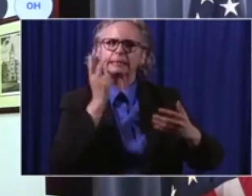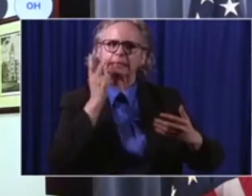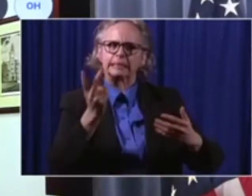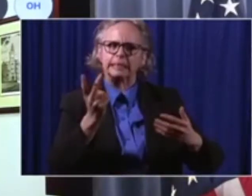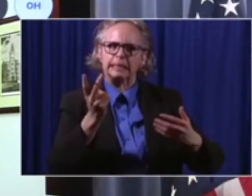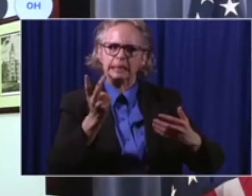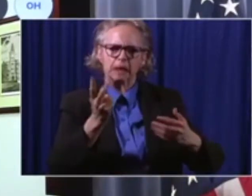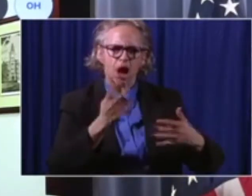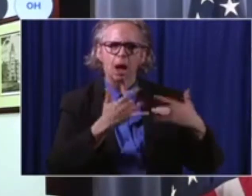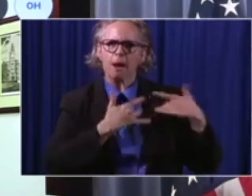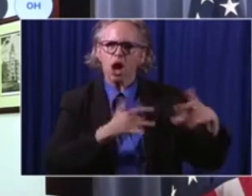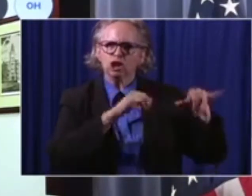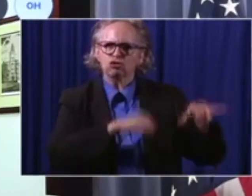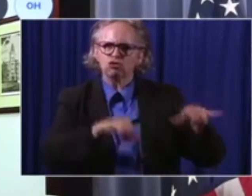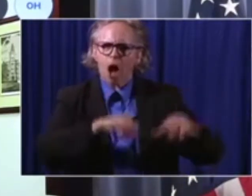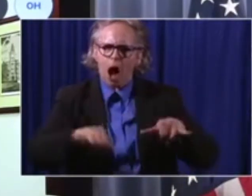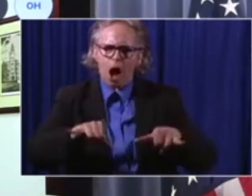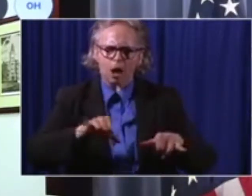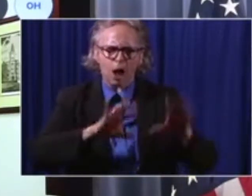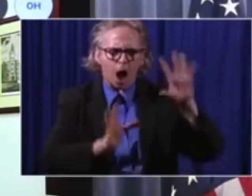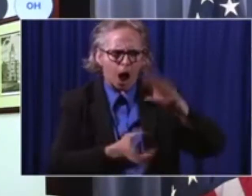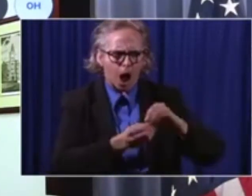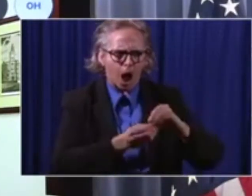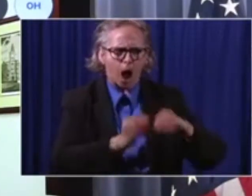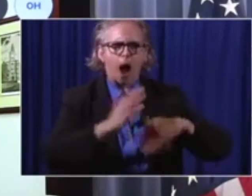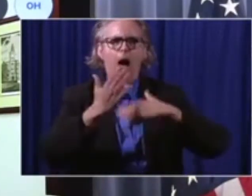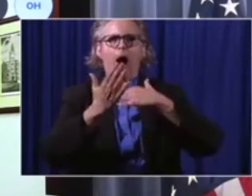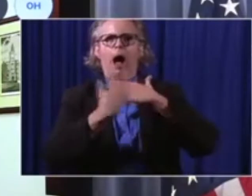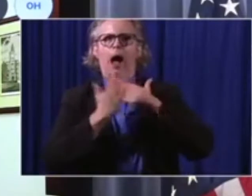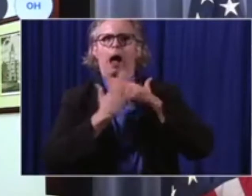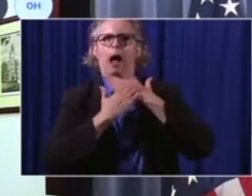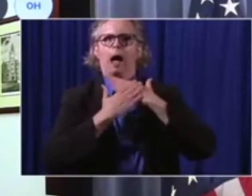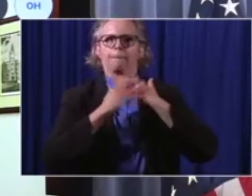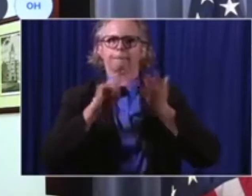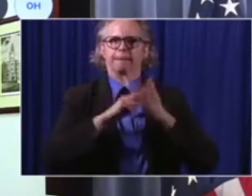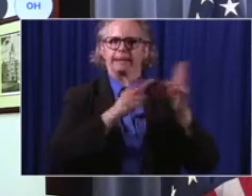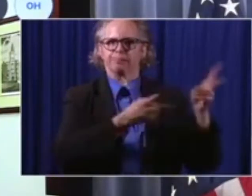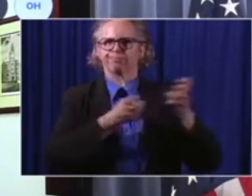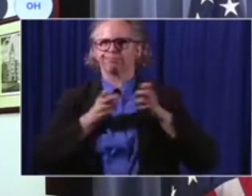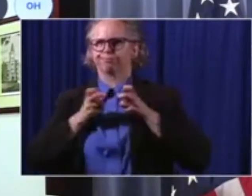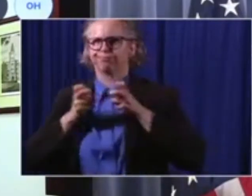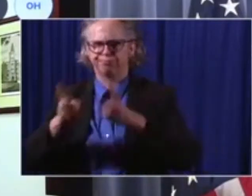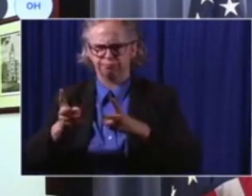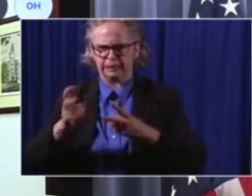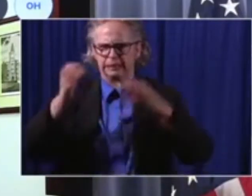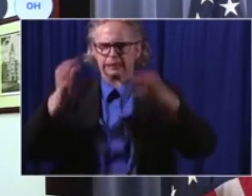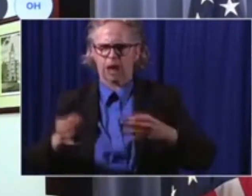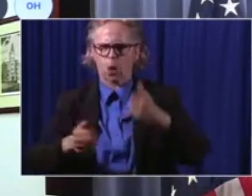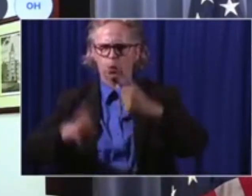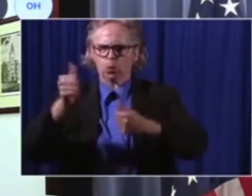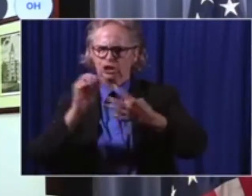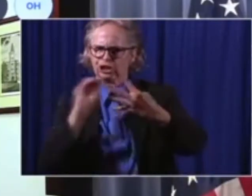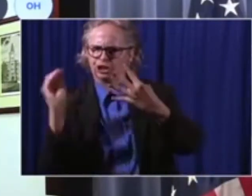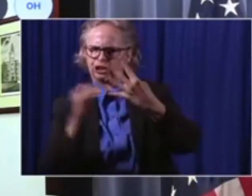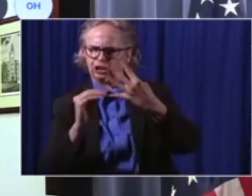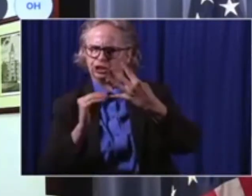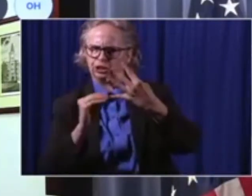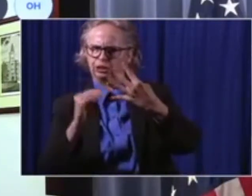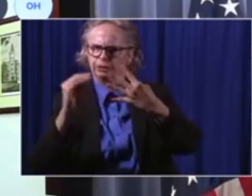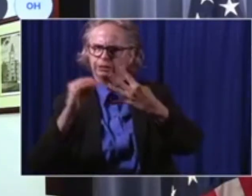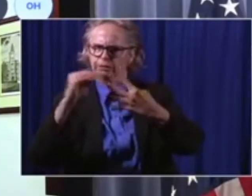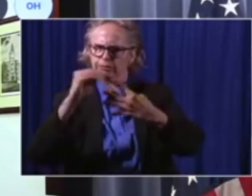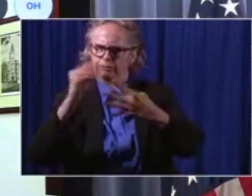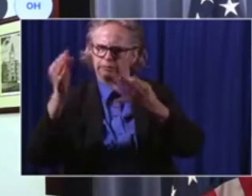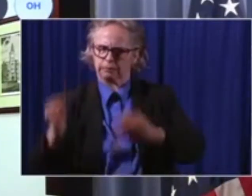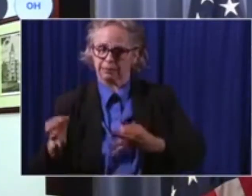the state, provide an early warning that there are issues related to COVID-19 that need to get the attention of either local